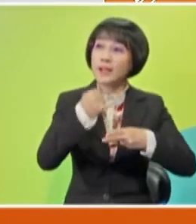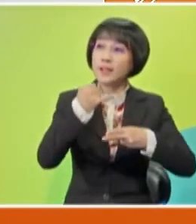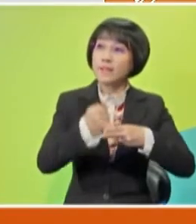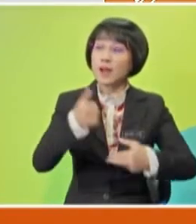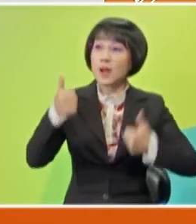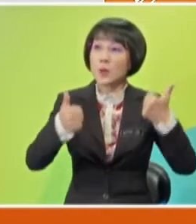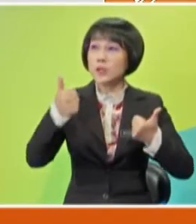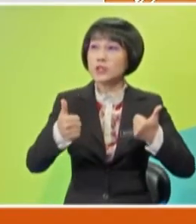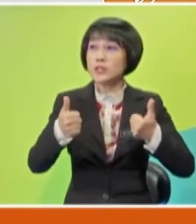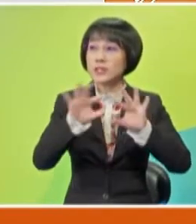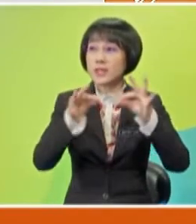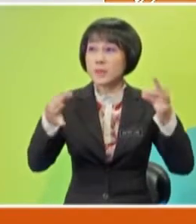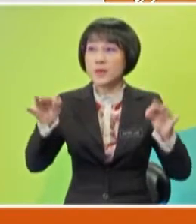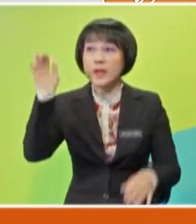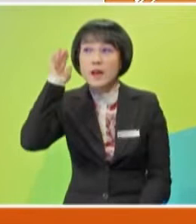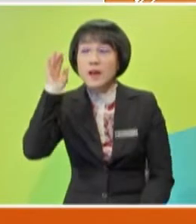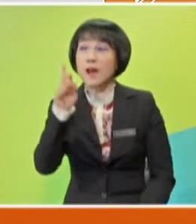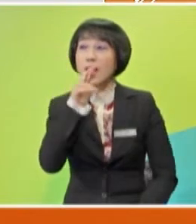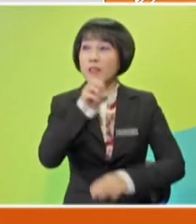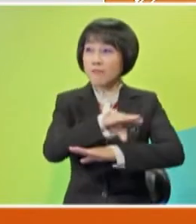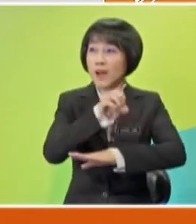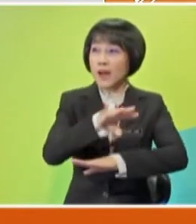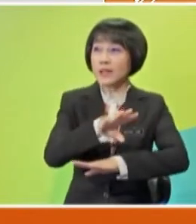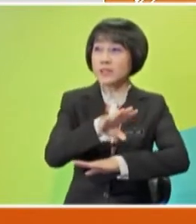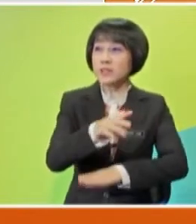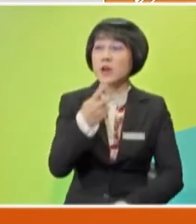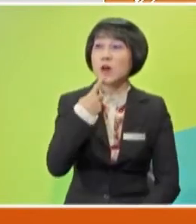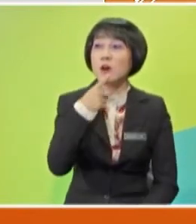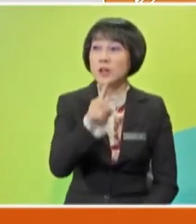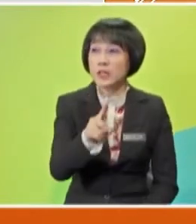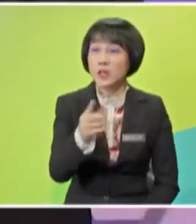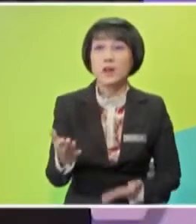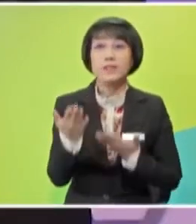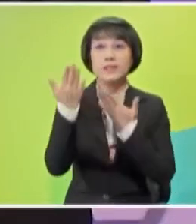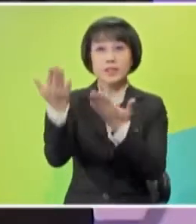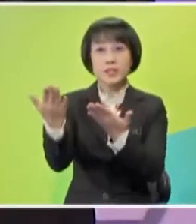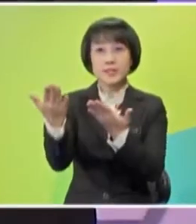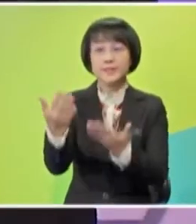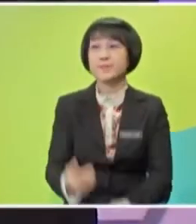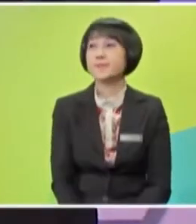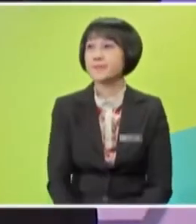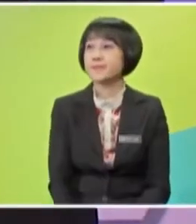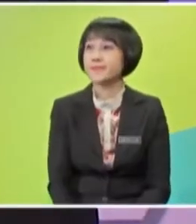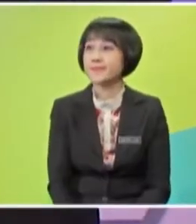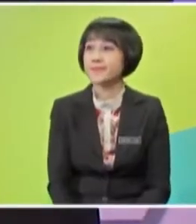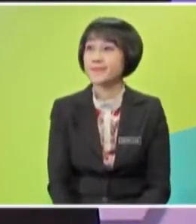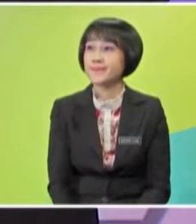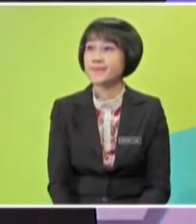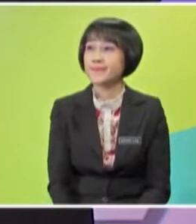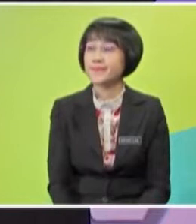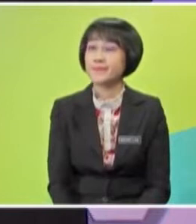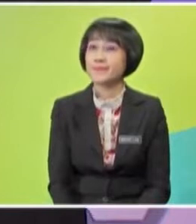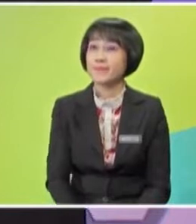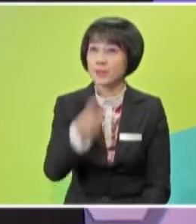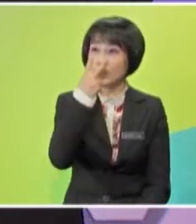last one, identify which statement they heard are advice or suggestions. Okay. All right. So, we are going to